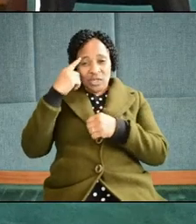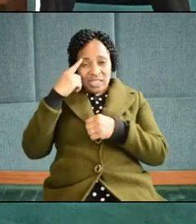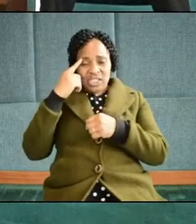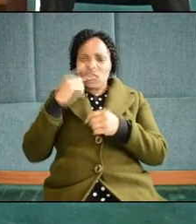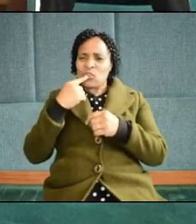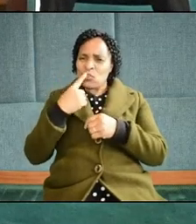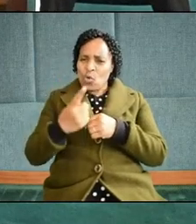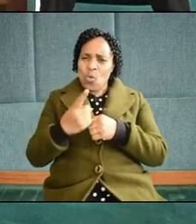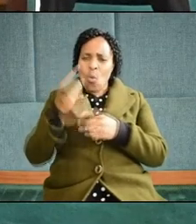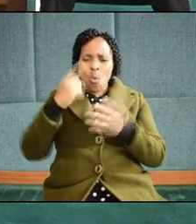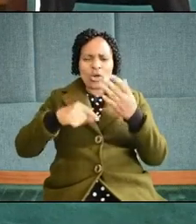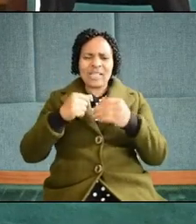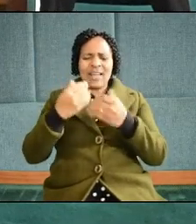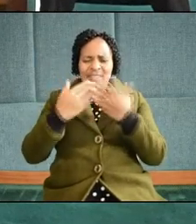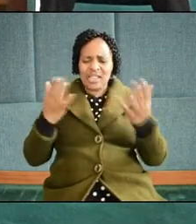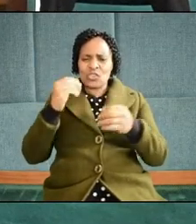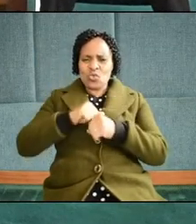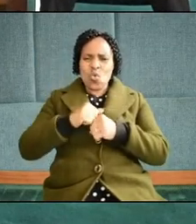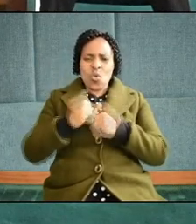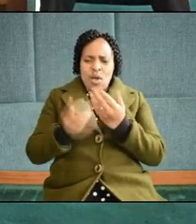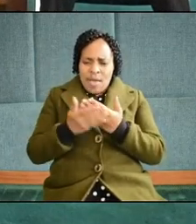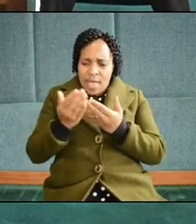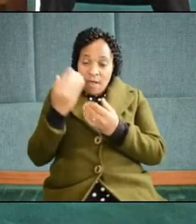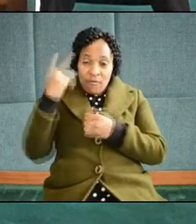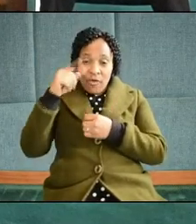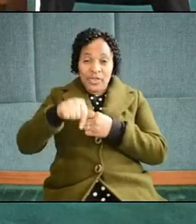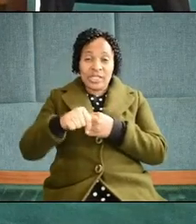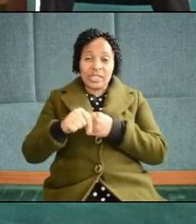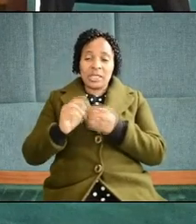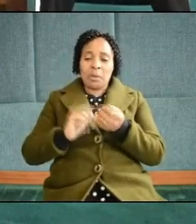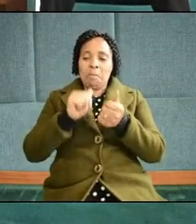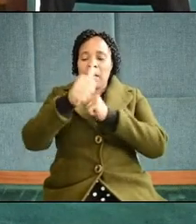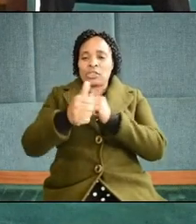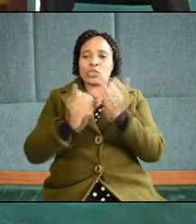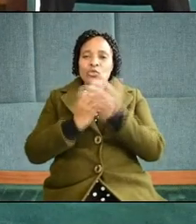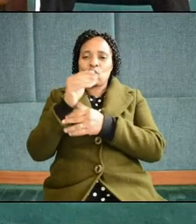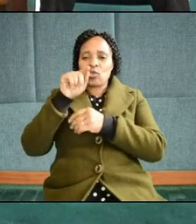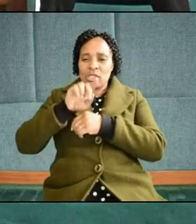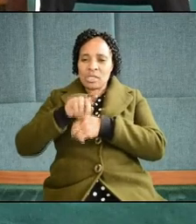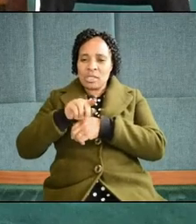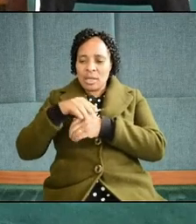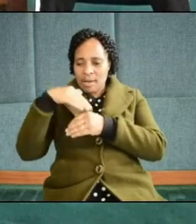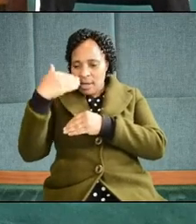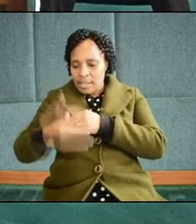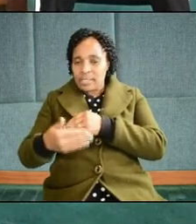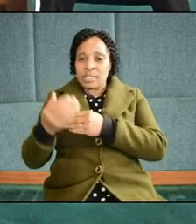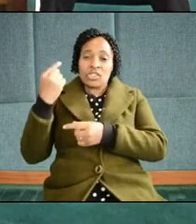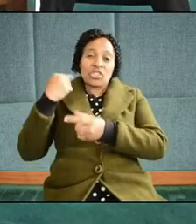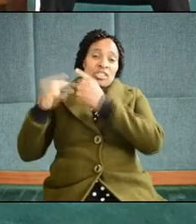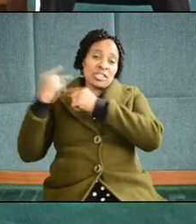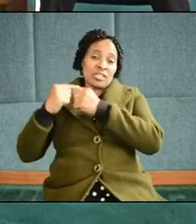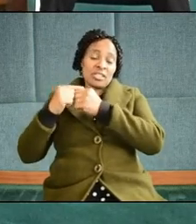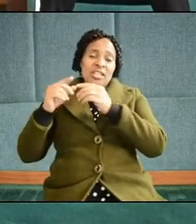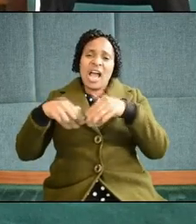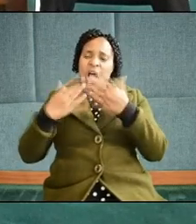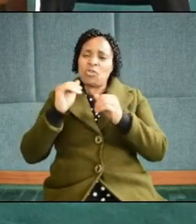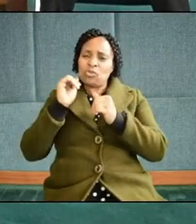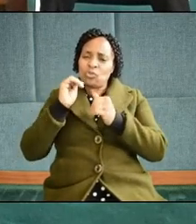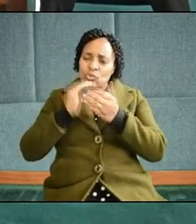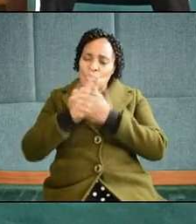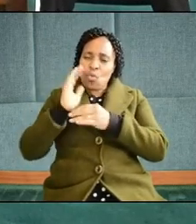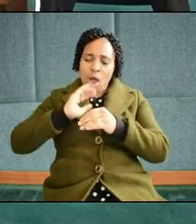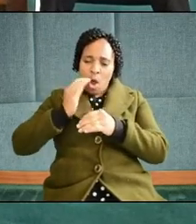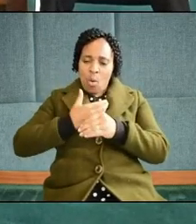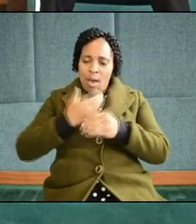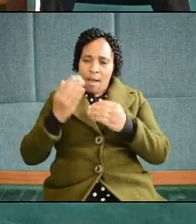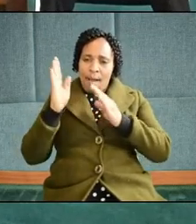we cultivate in our day-to-day lives that are going to be passed on to the next generation? And how can we, by our habits,